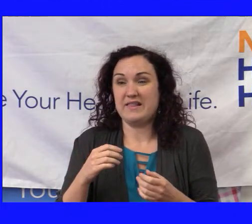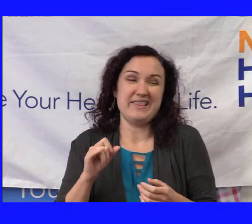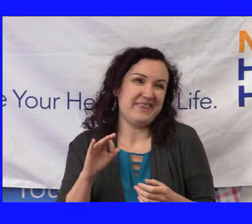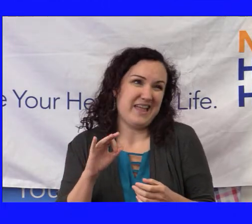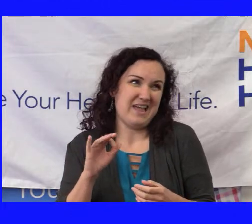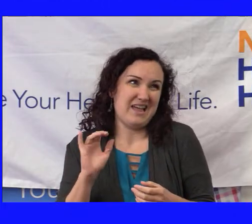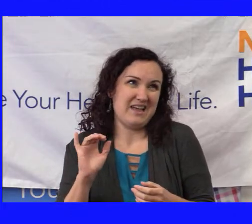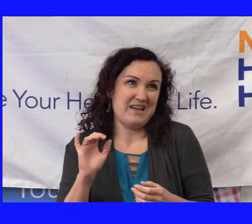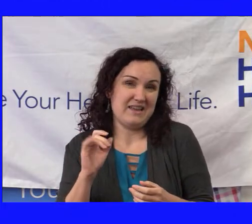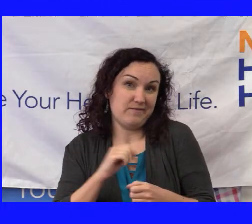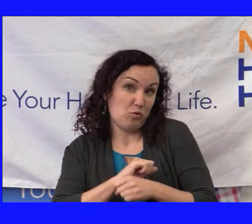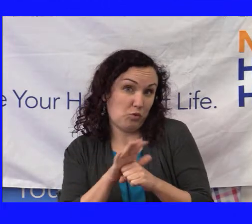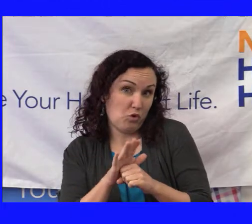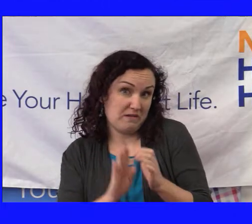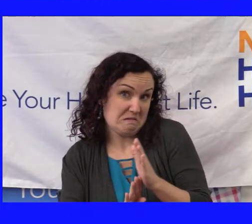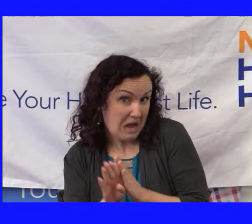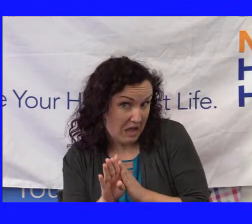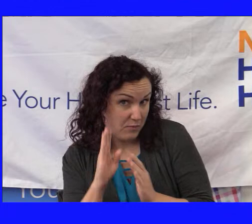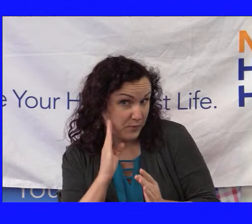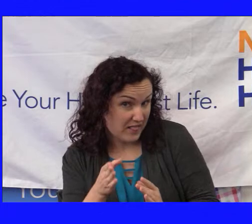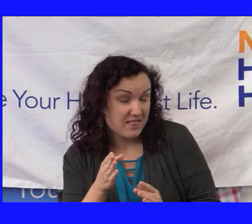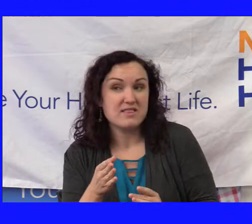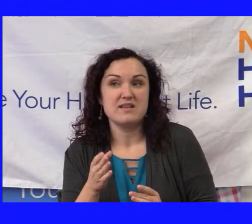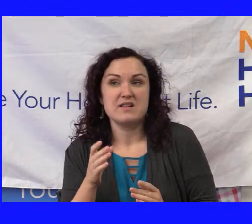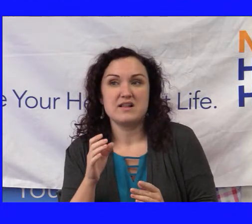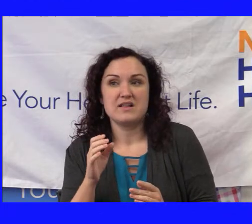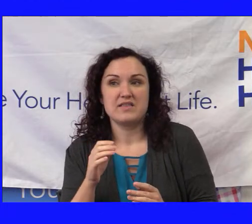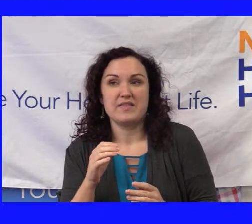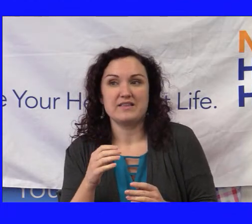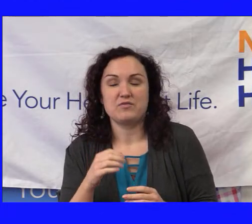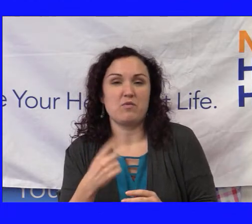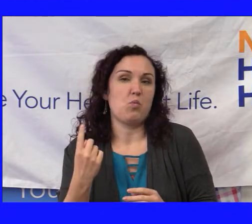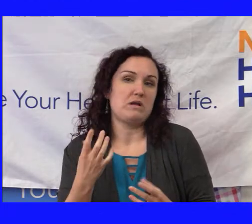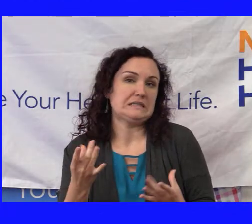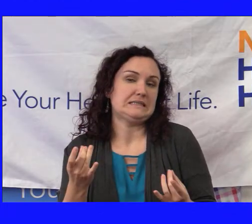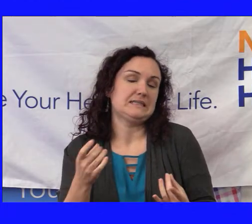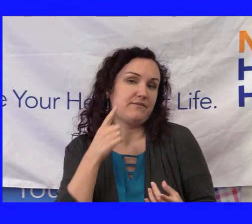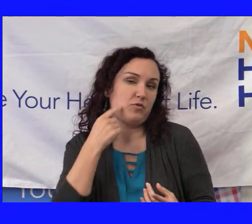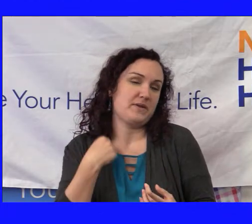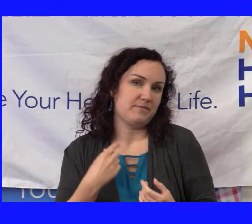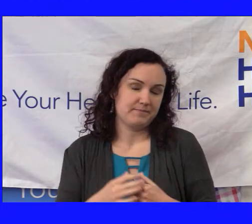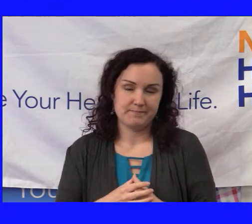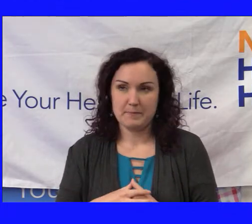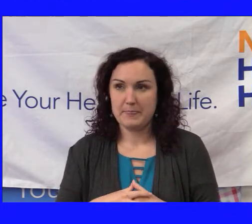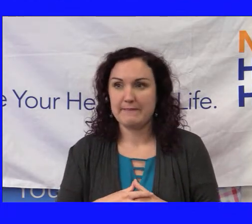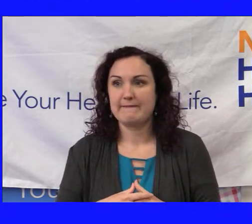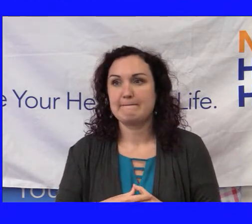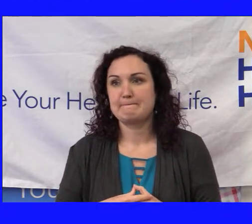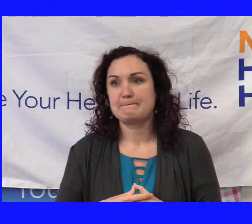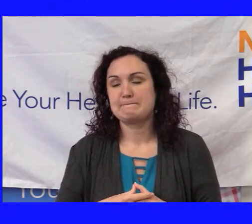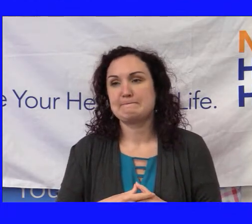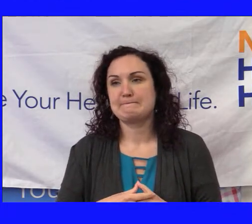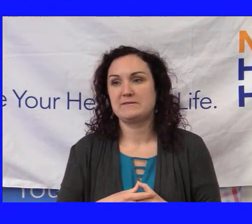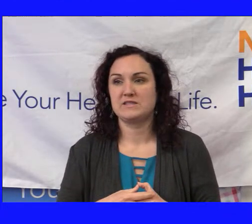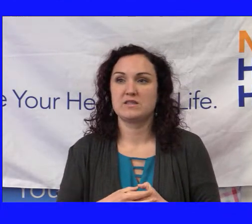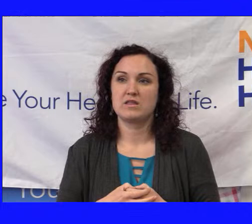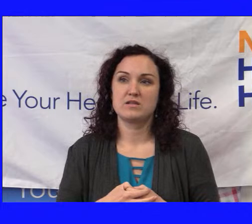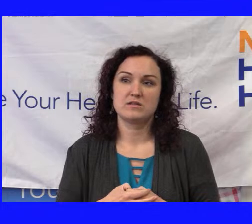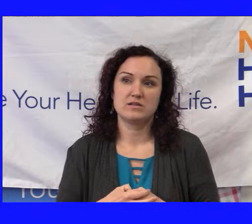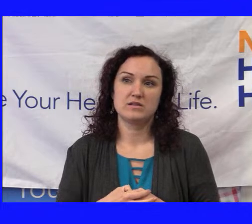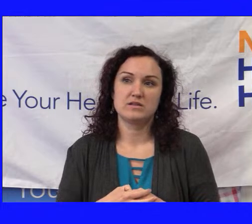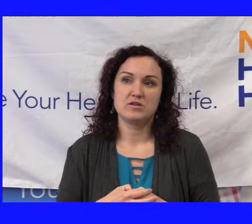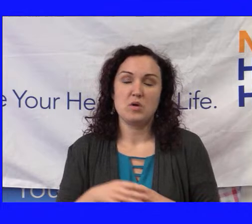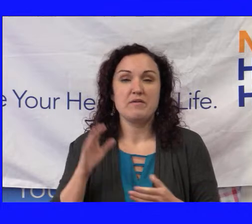So that's sort of the telling external factor for me. We have, you know, a number of fewer low